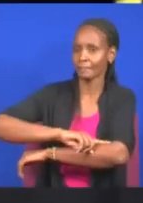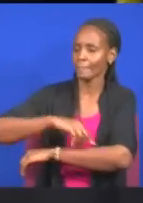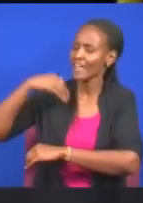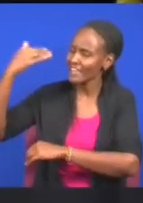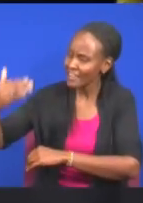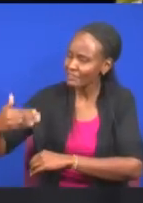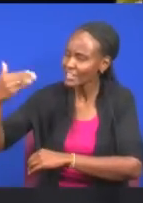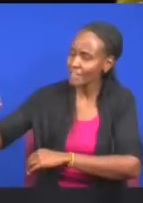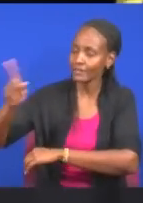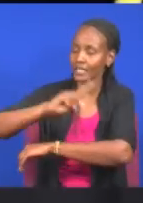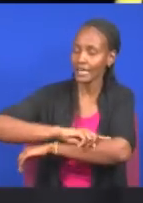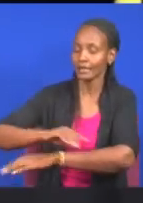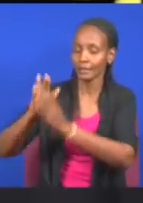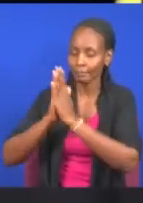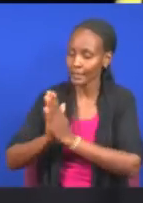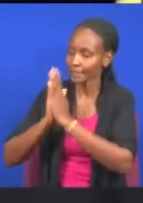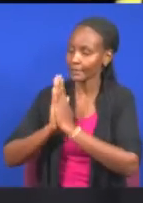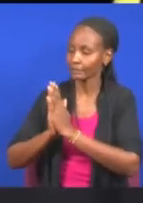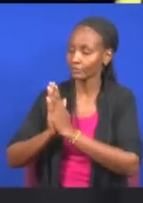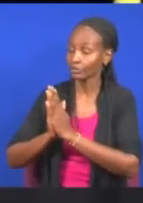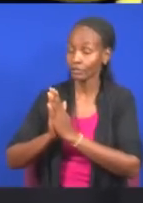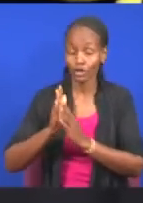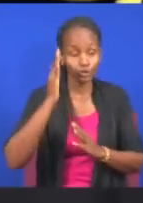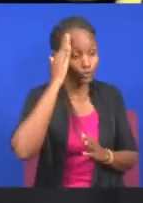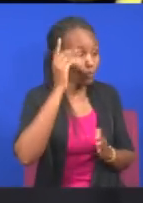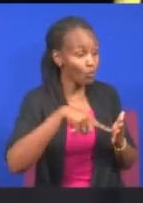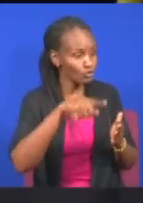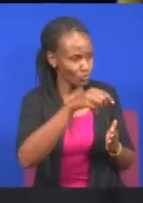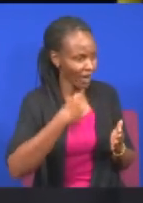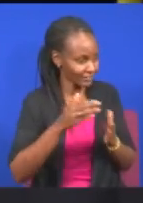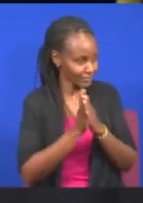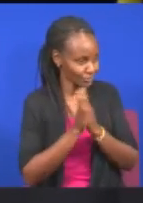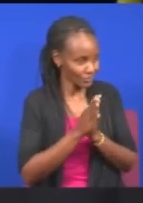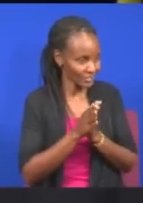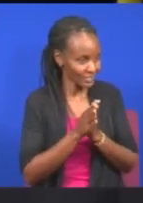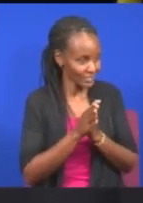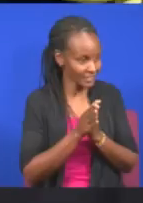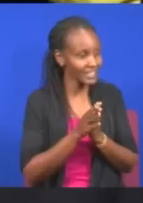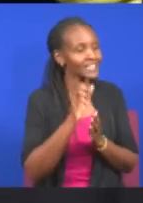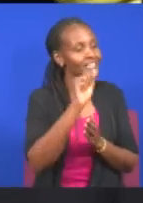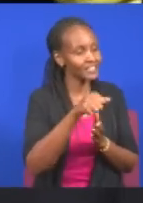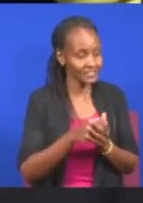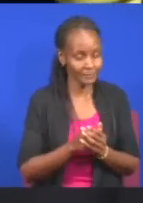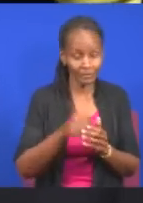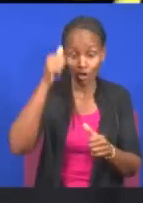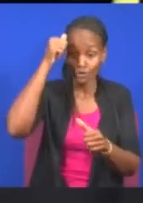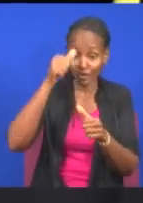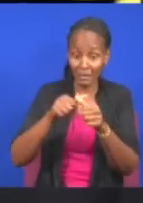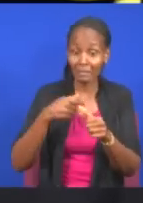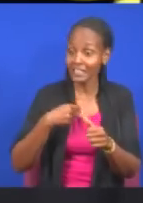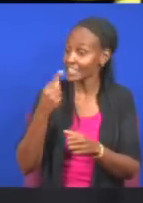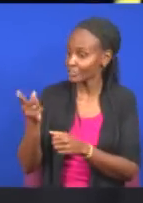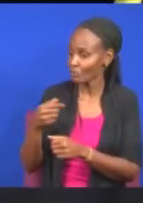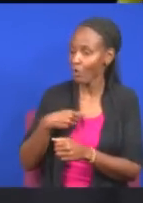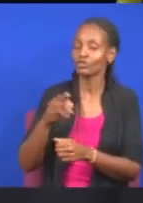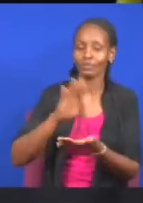day, keep on praying. You know what? What? You had a story. Yeah. Remember, I told you I want to be like Messi. Yes.